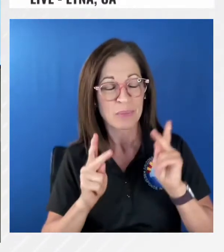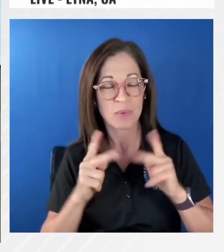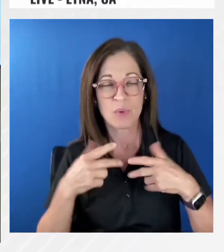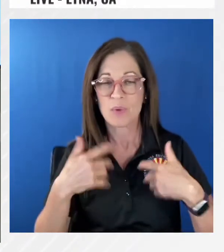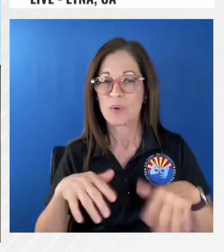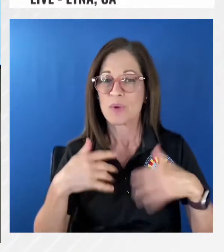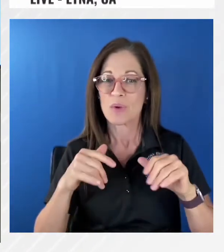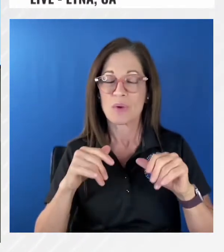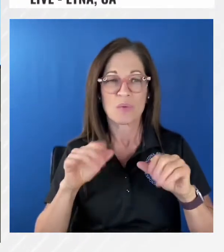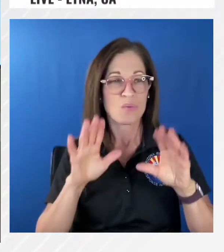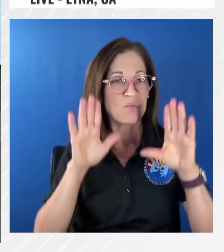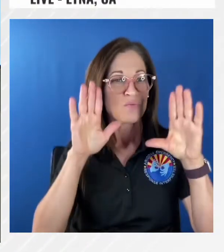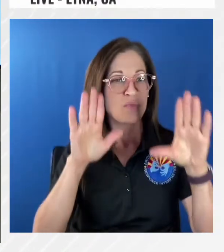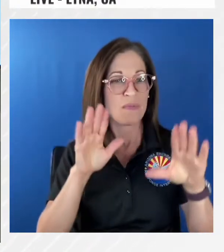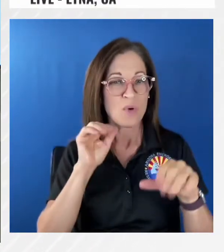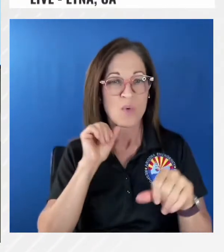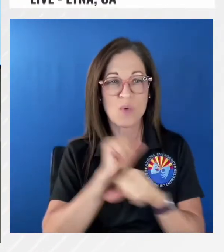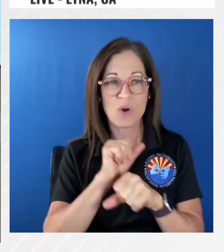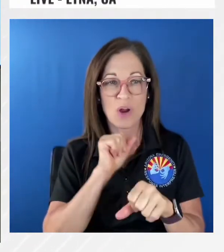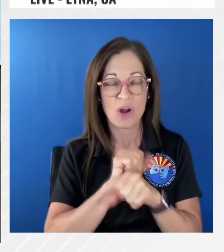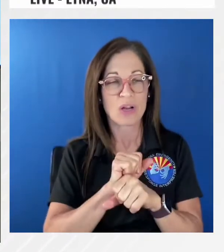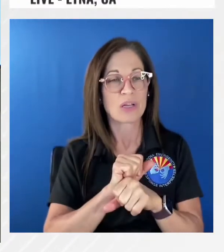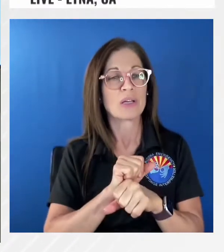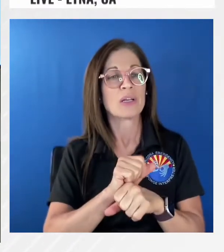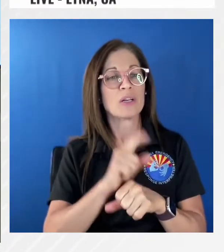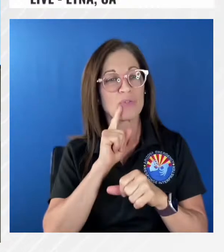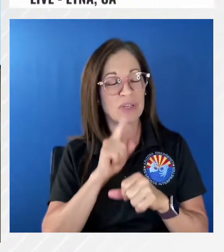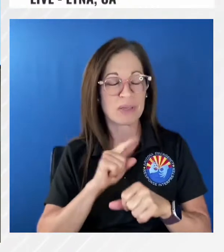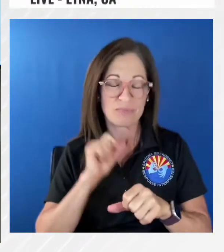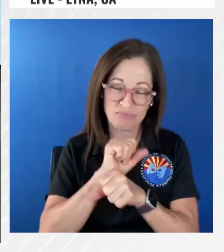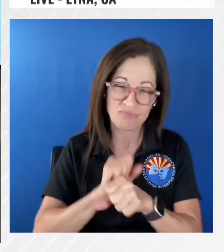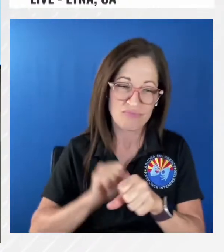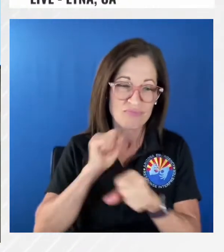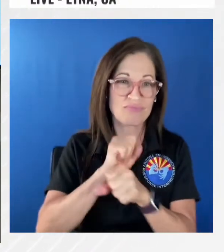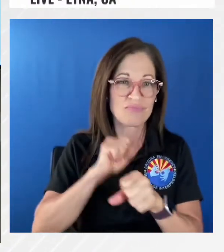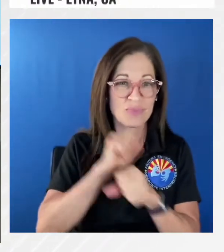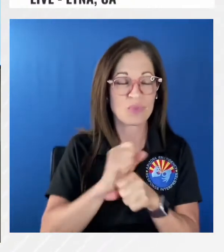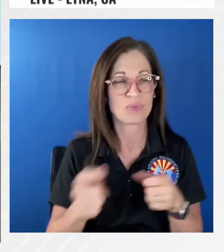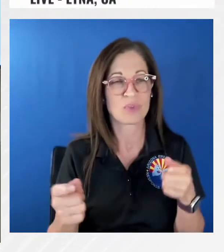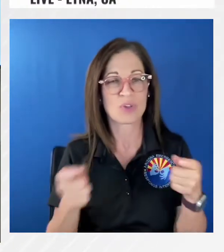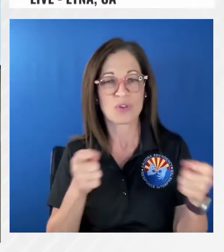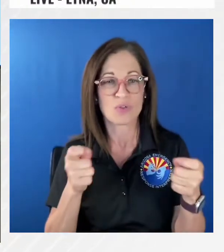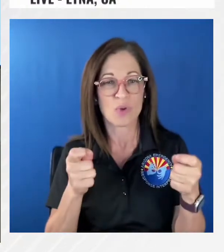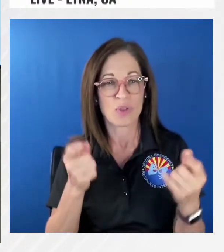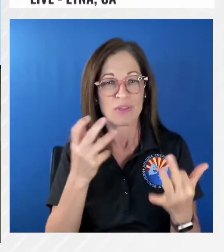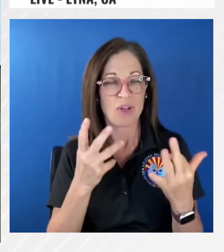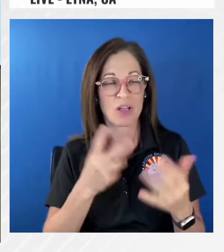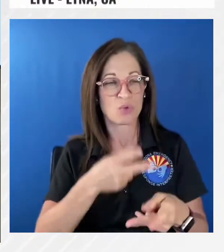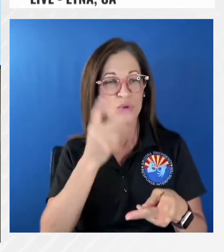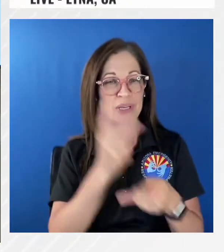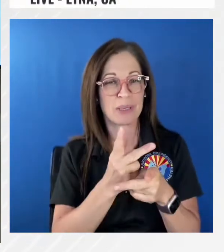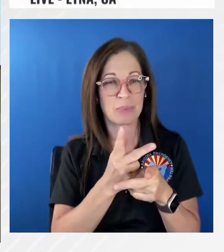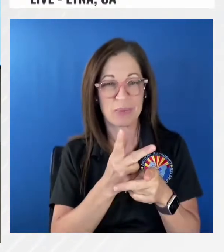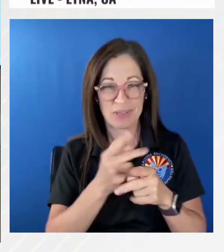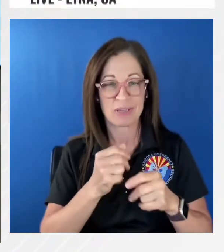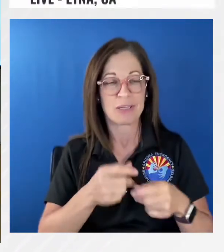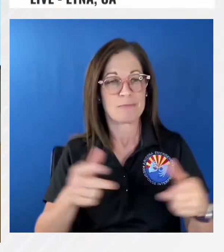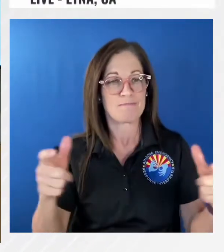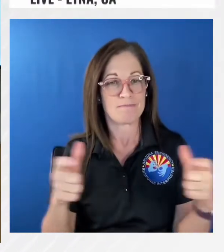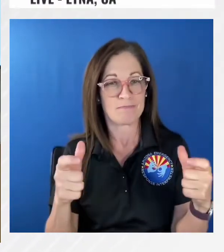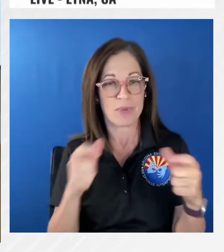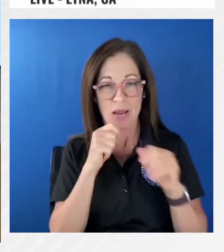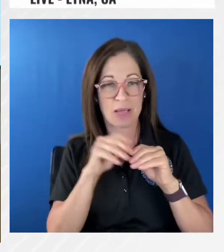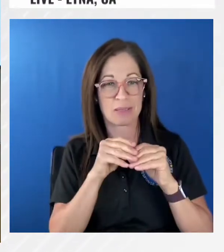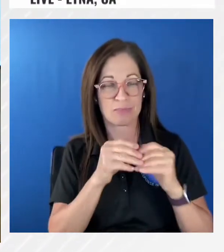of really putting this the work in to have this fire hold in the current footprint. Weather has been